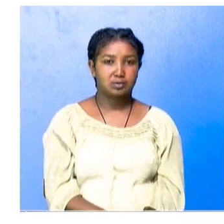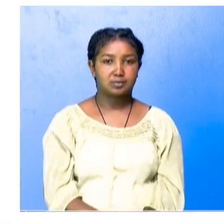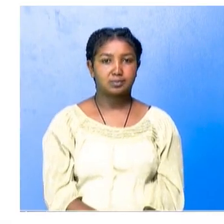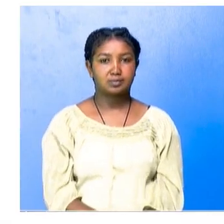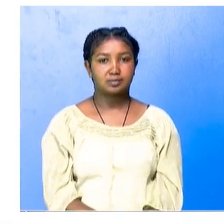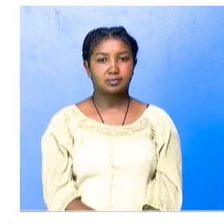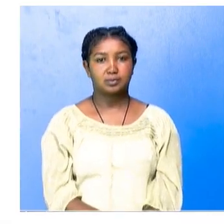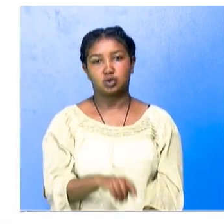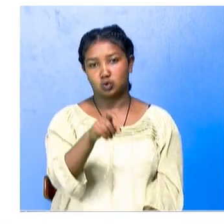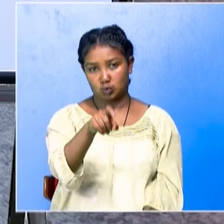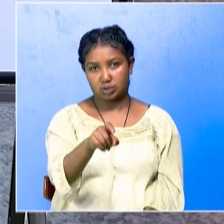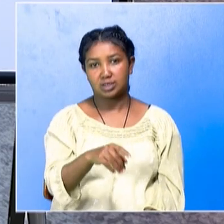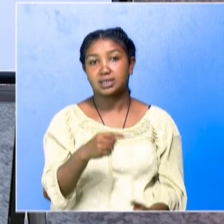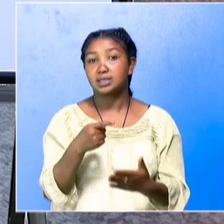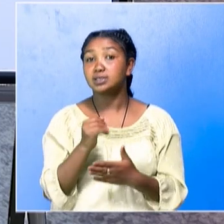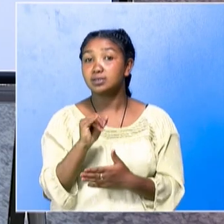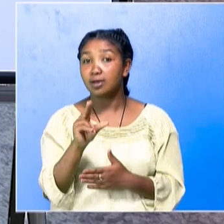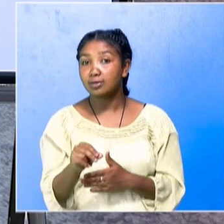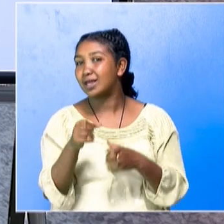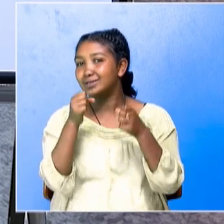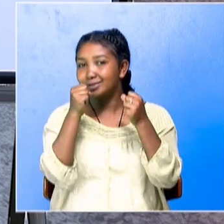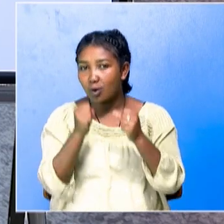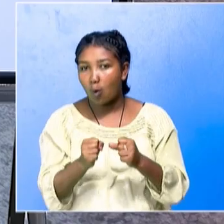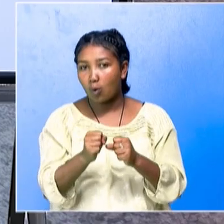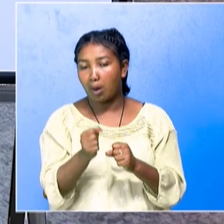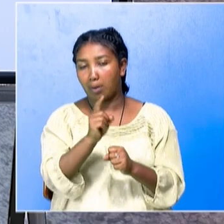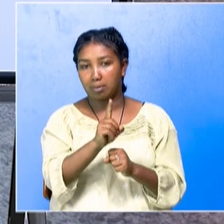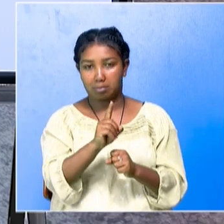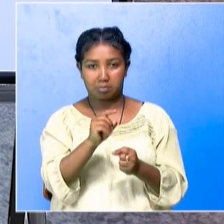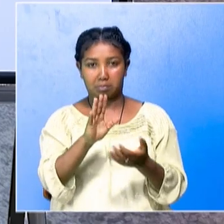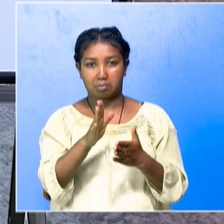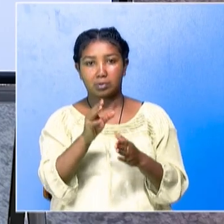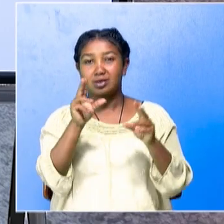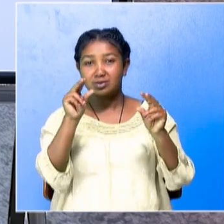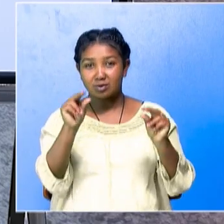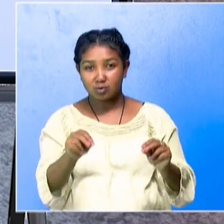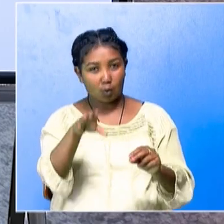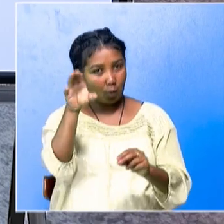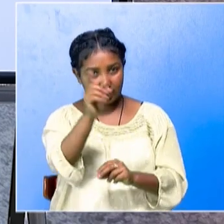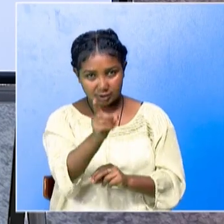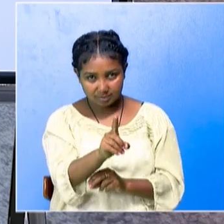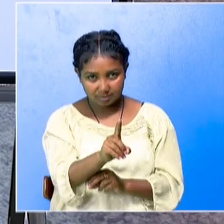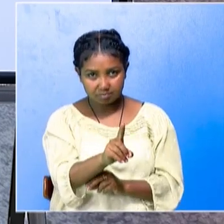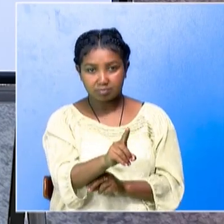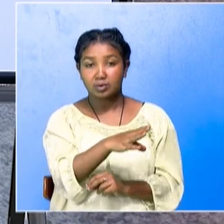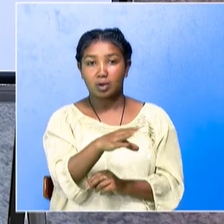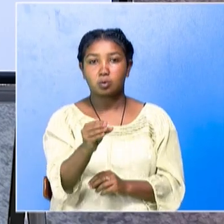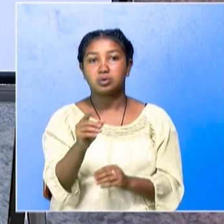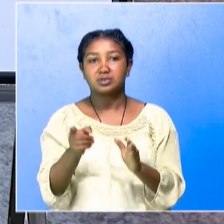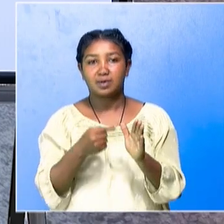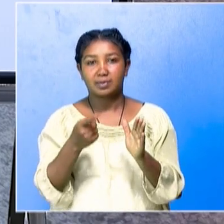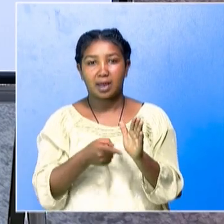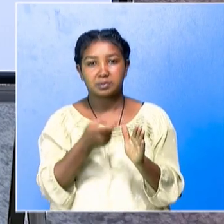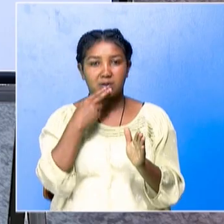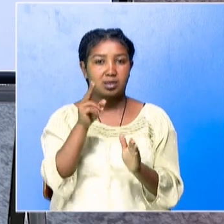Here is should. This is not a strong suggestion, it's not obligation, and also sometimes